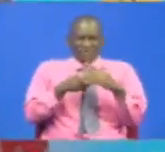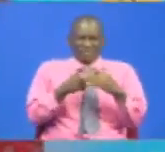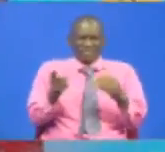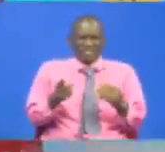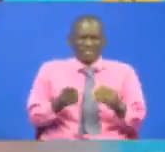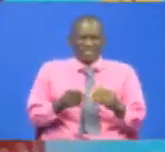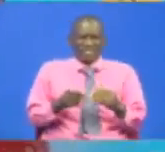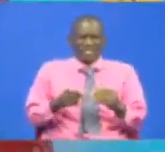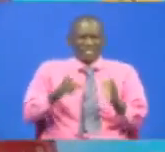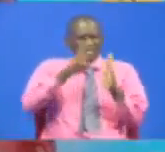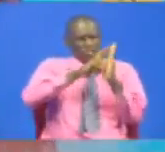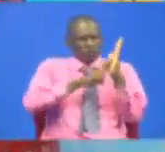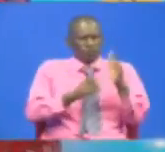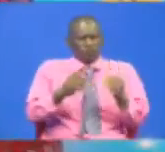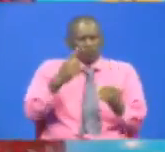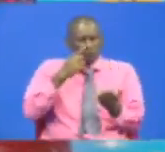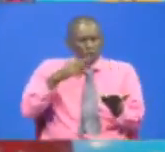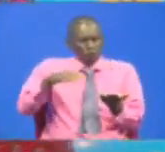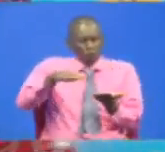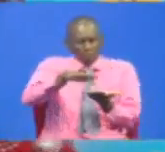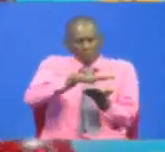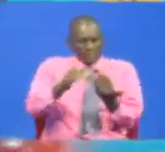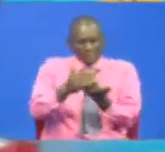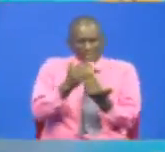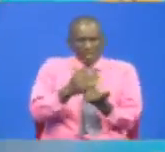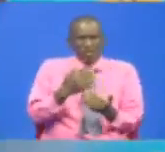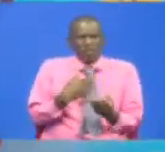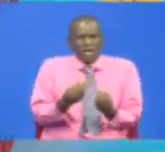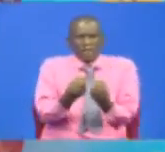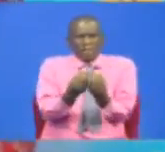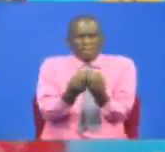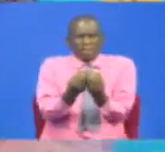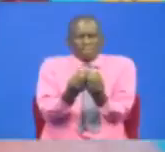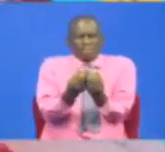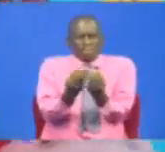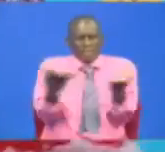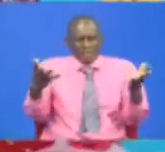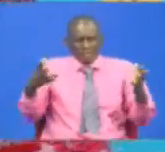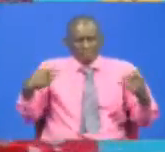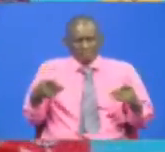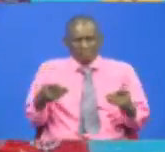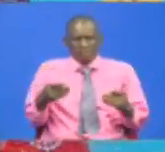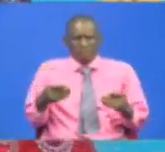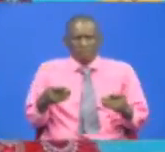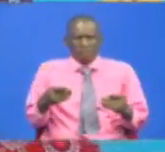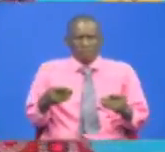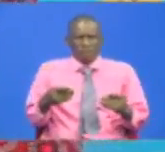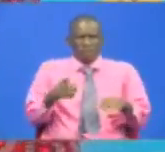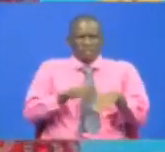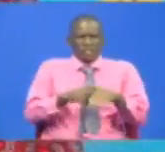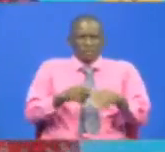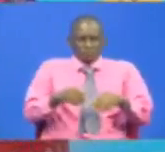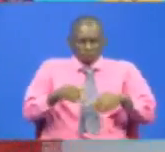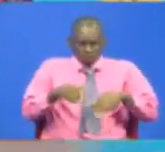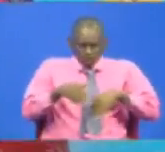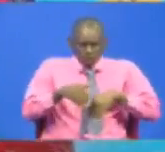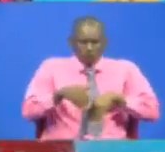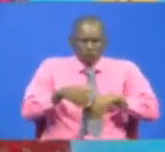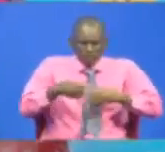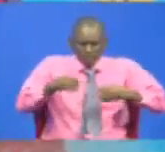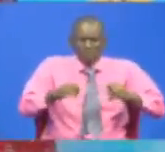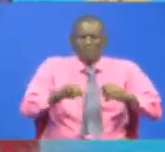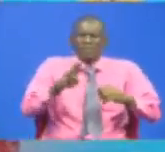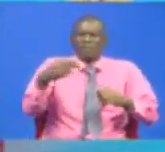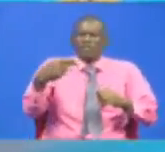the protocol of home care, we had a huge surge of people when we were following the WHO protocols